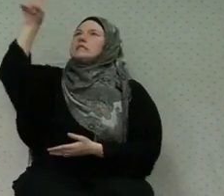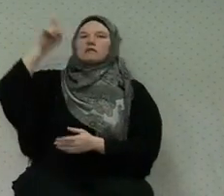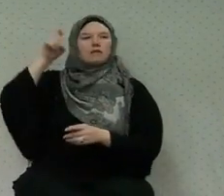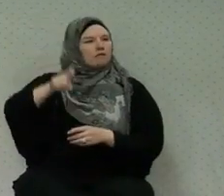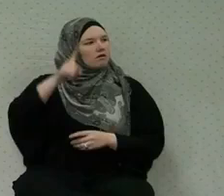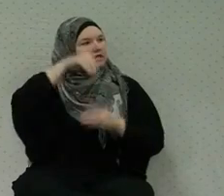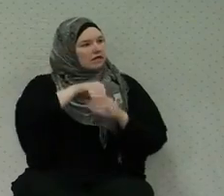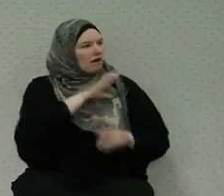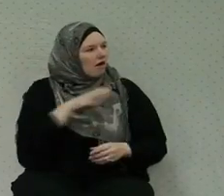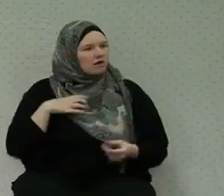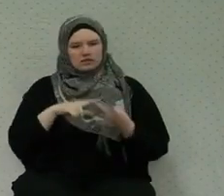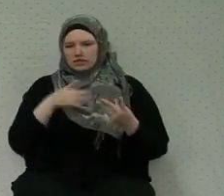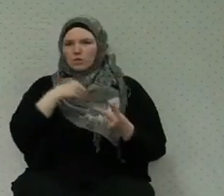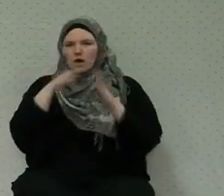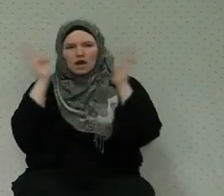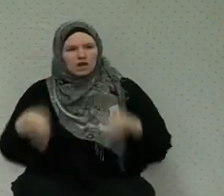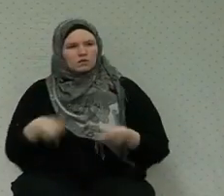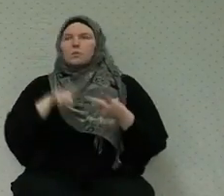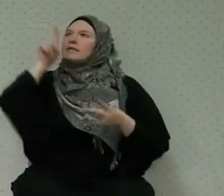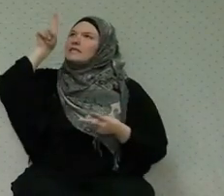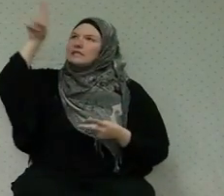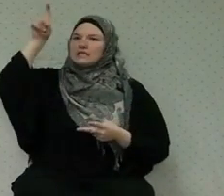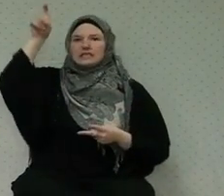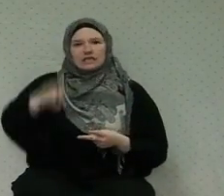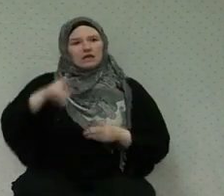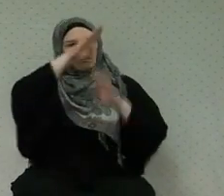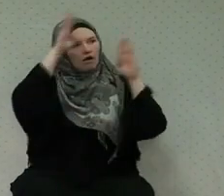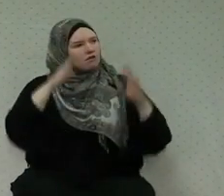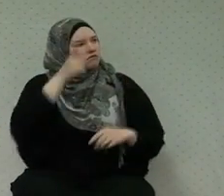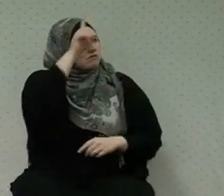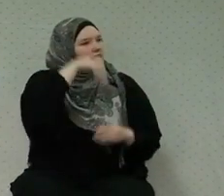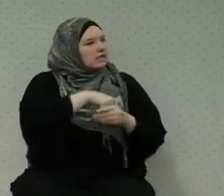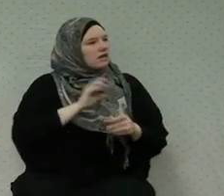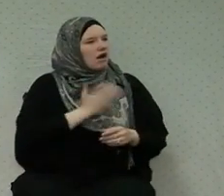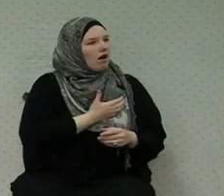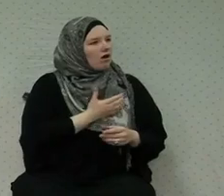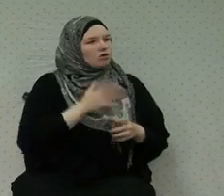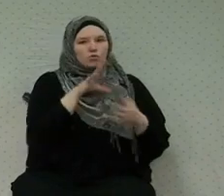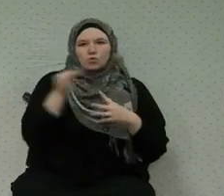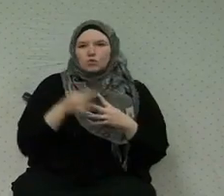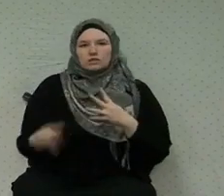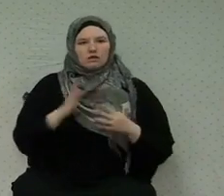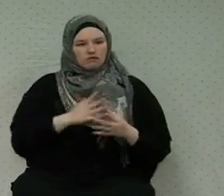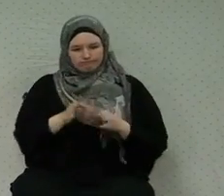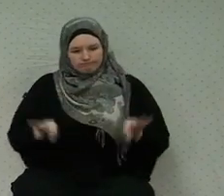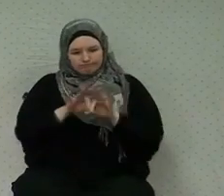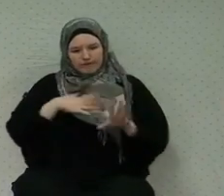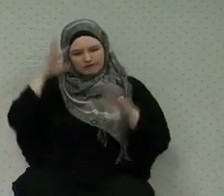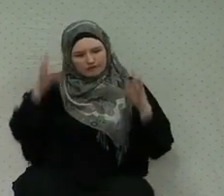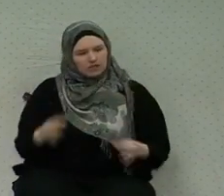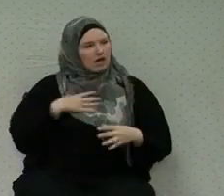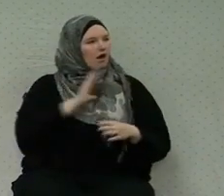the Congress, in the White House. We need God in our morality, in our choices, in our decisions, in